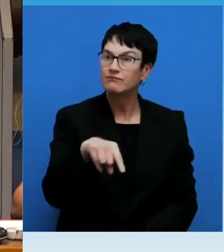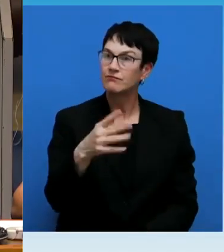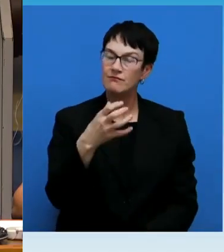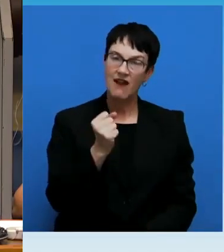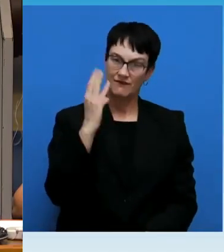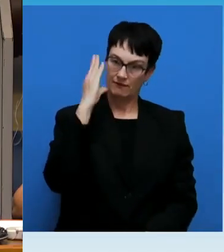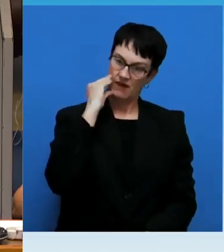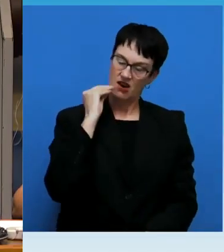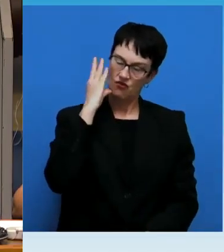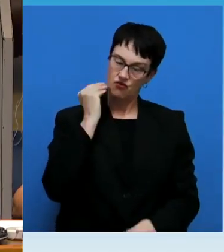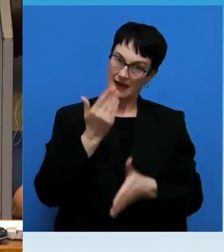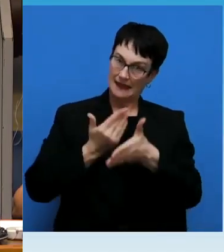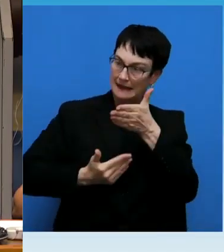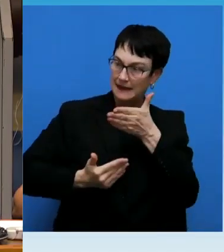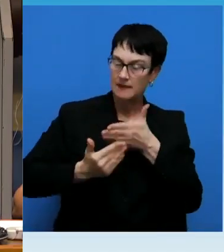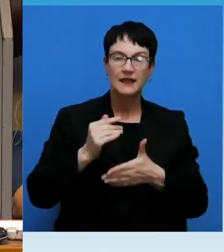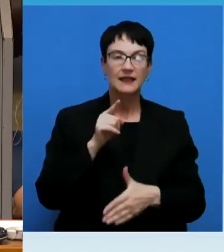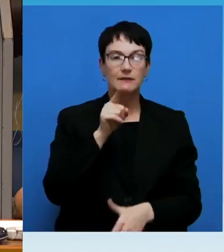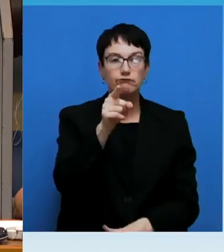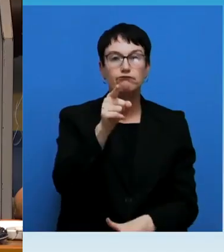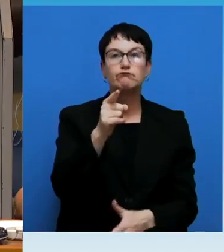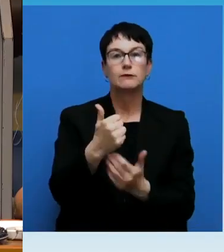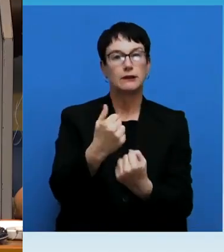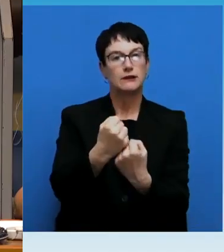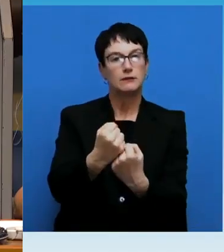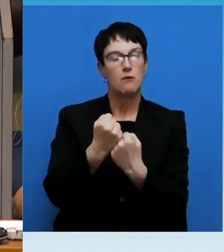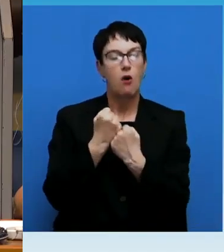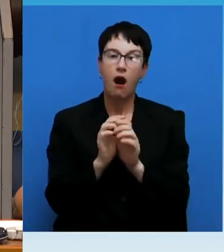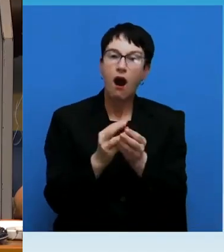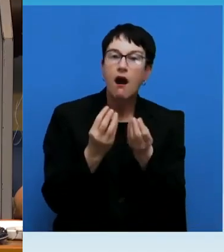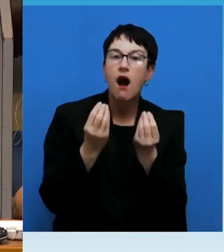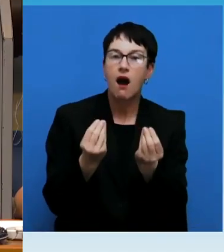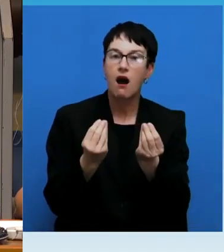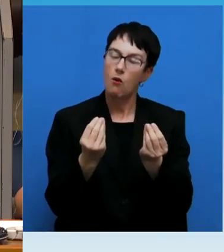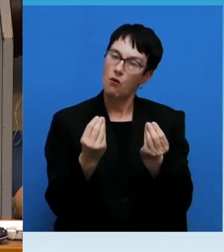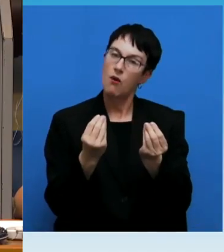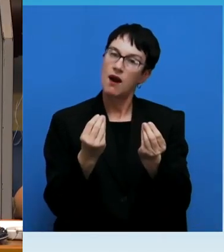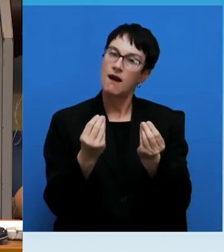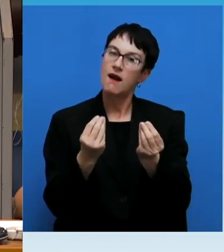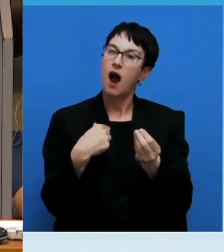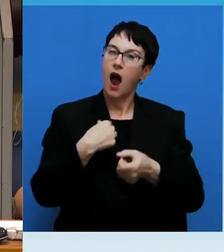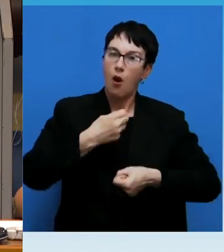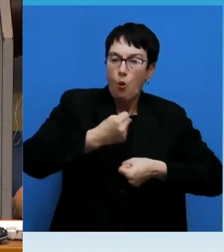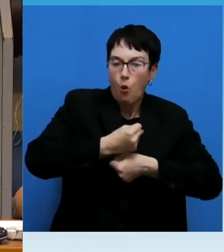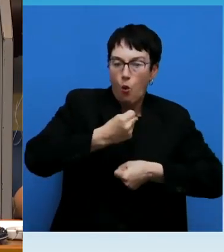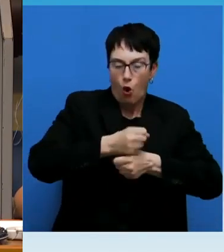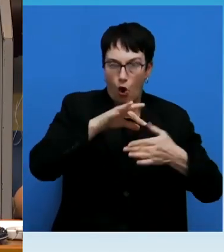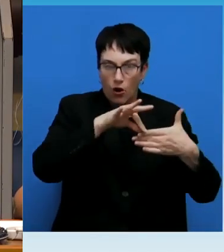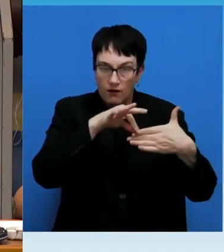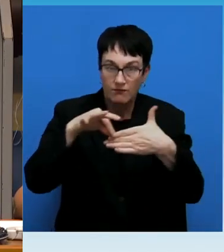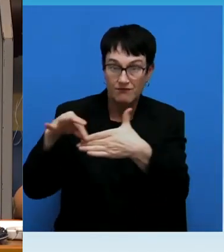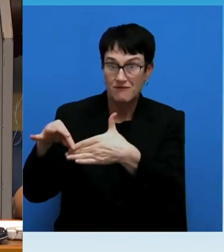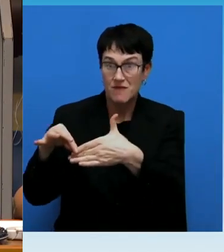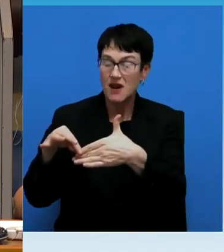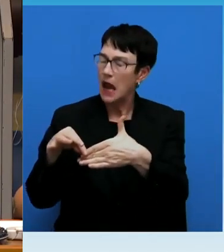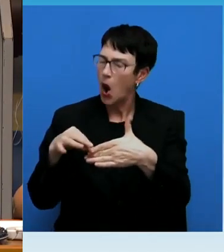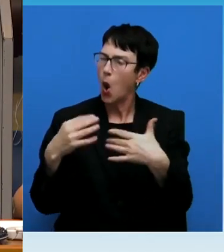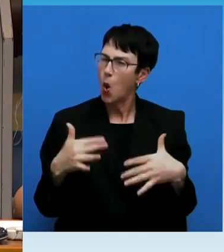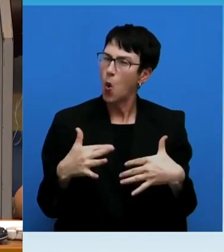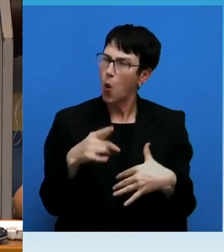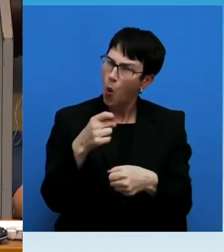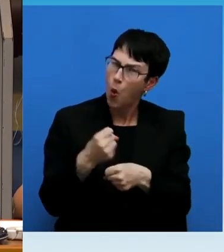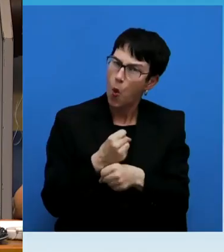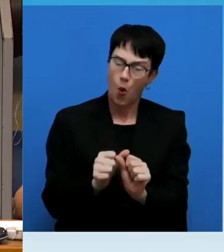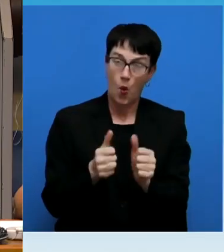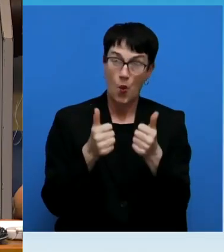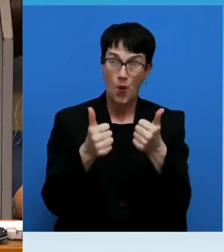and persons with disabilities. This room holds decades of determination, advocates who would not be